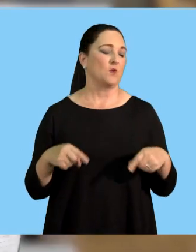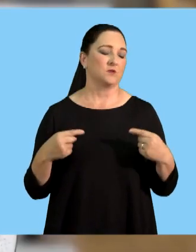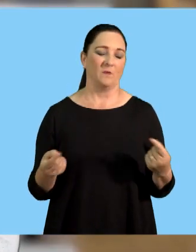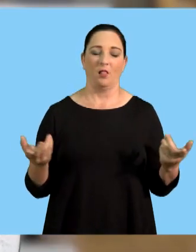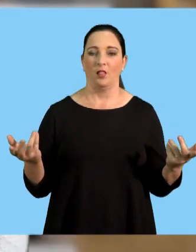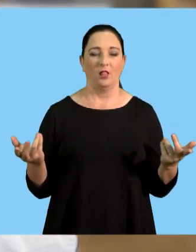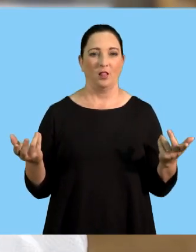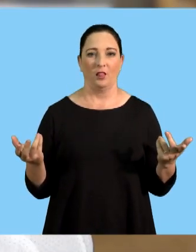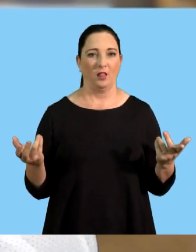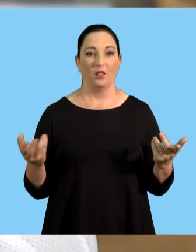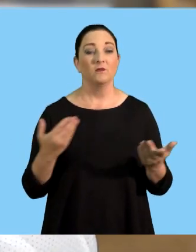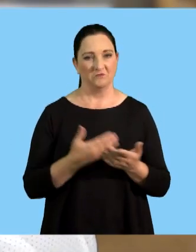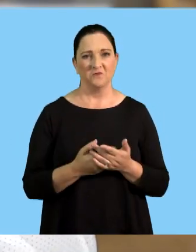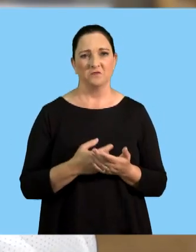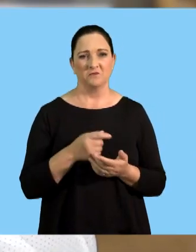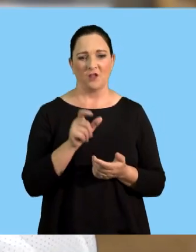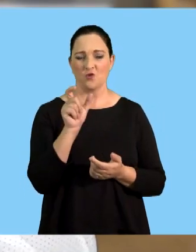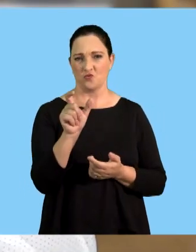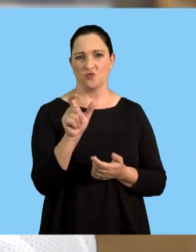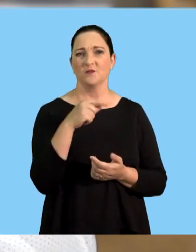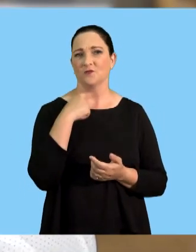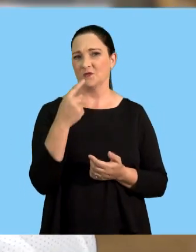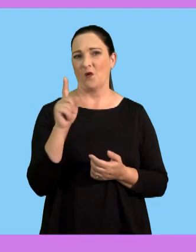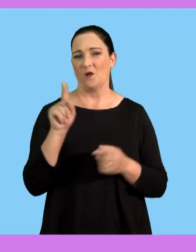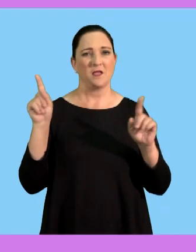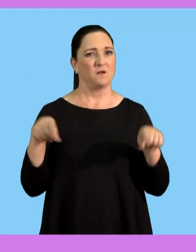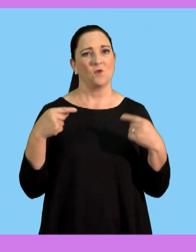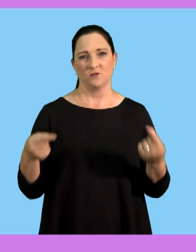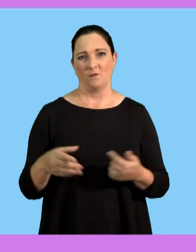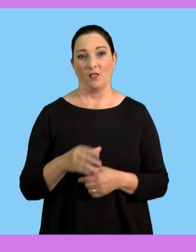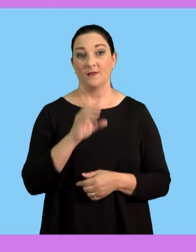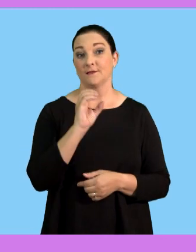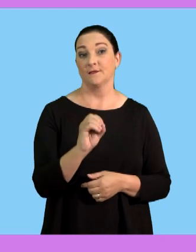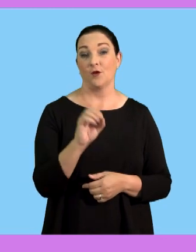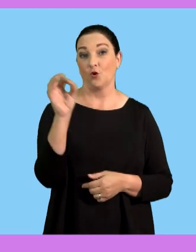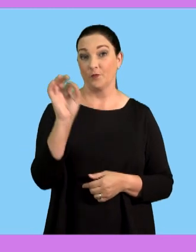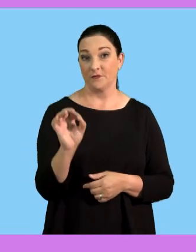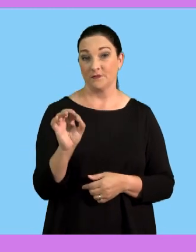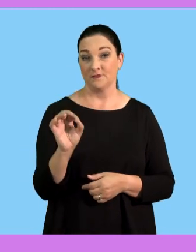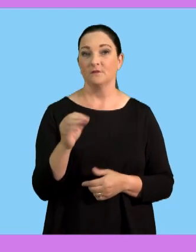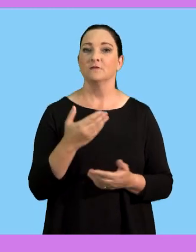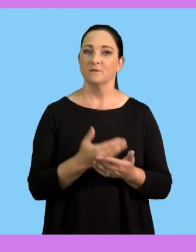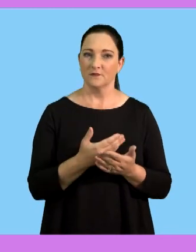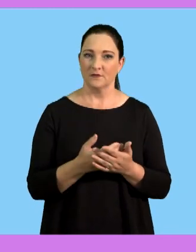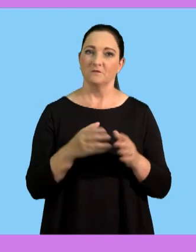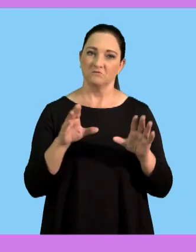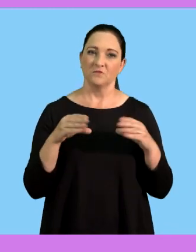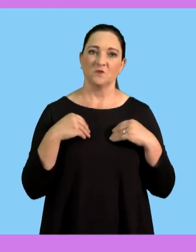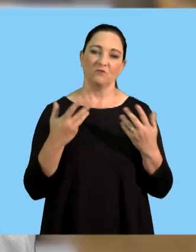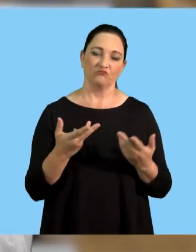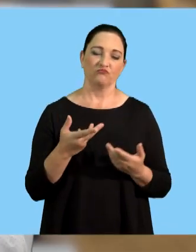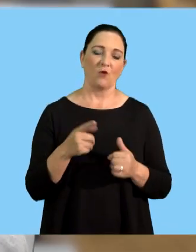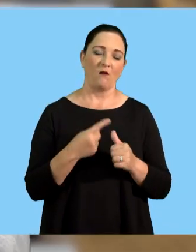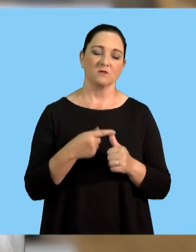it's impossible. You can write that down as well. Even if you say 0%, we can accept